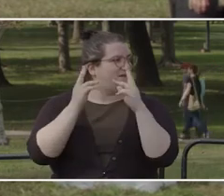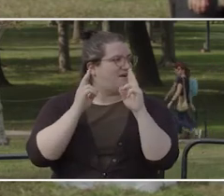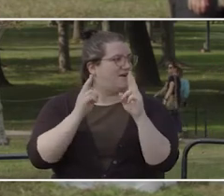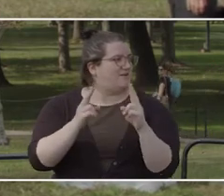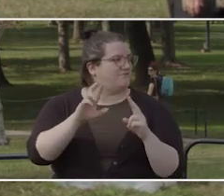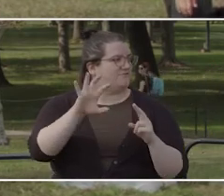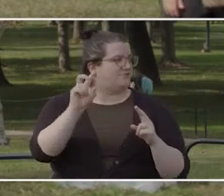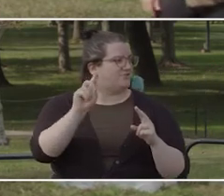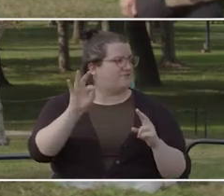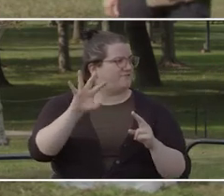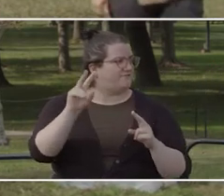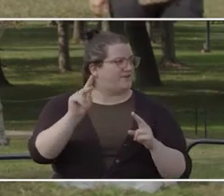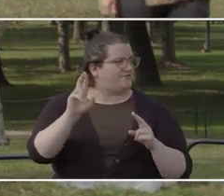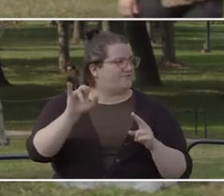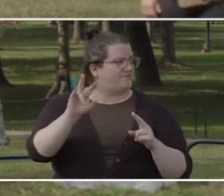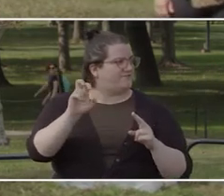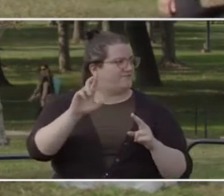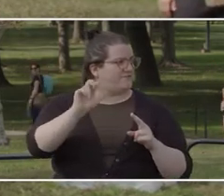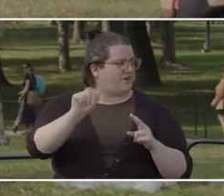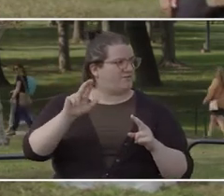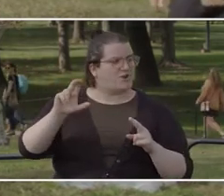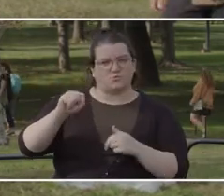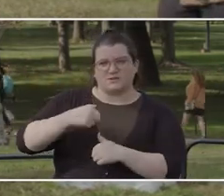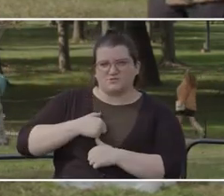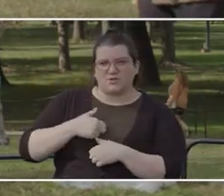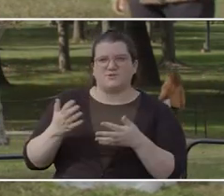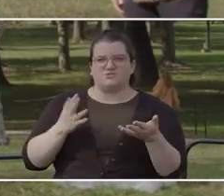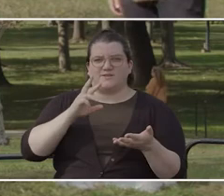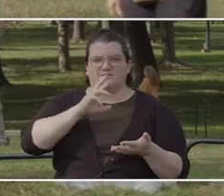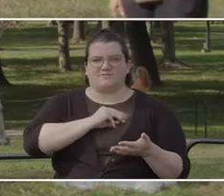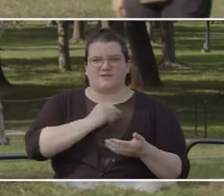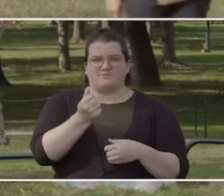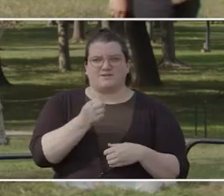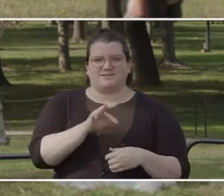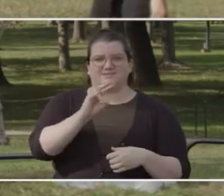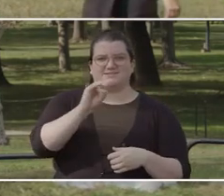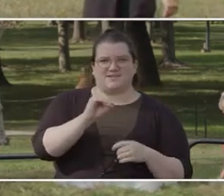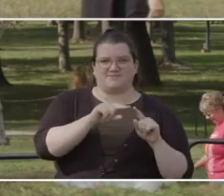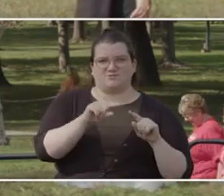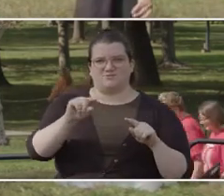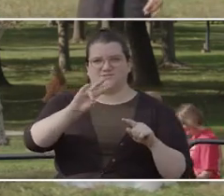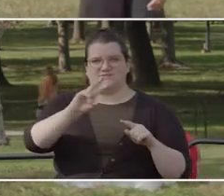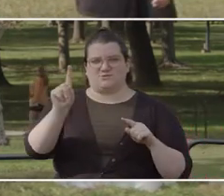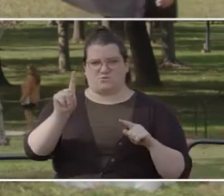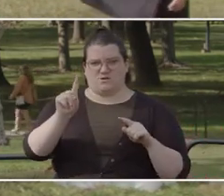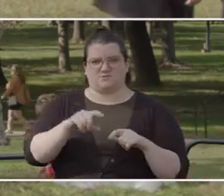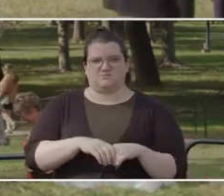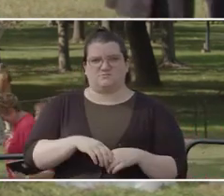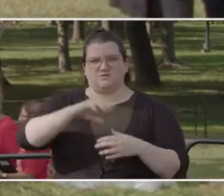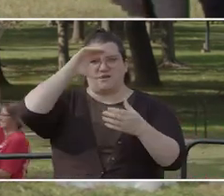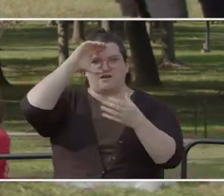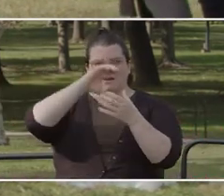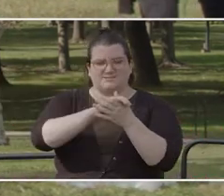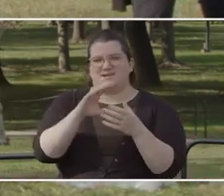Frank Rivera, United States Army, serving Vietnam, 1970 to 71, my husband